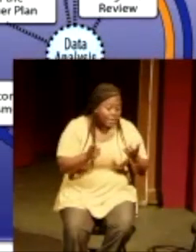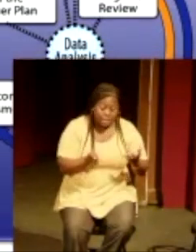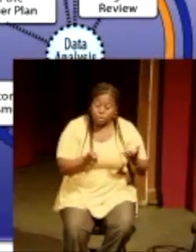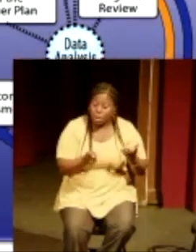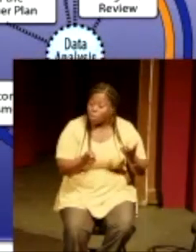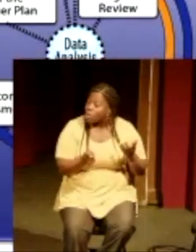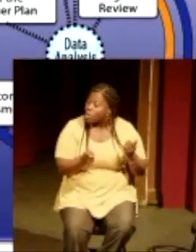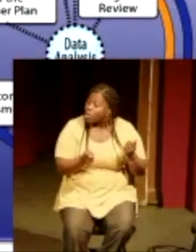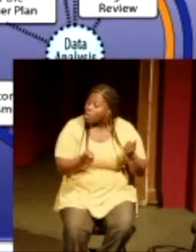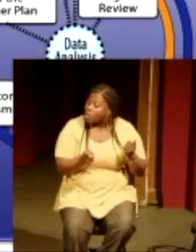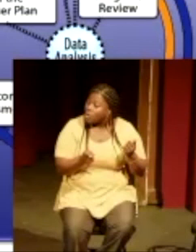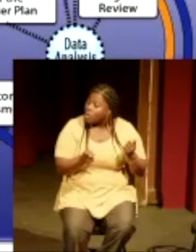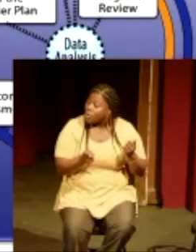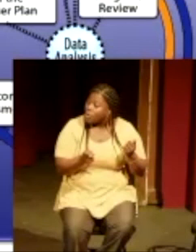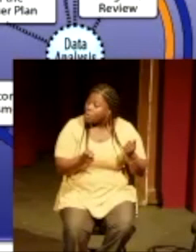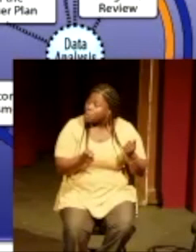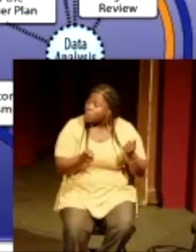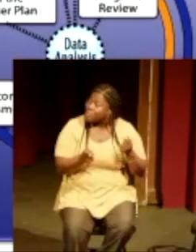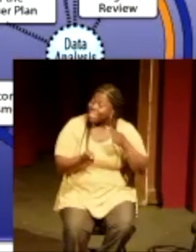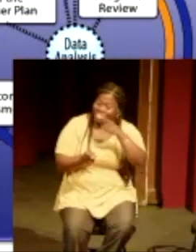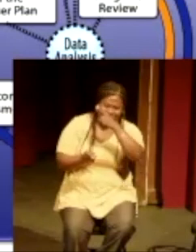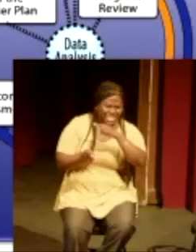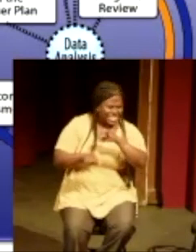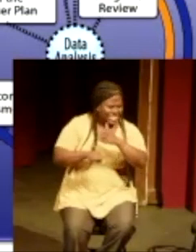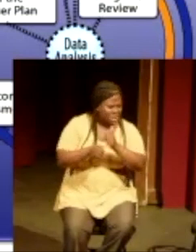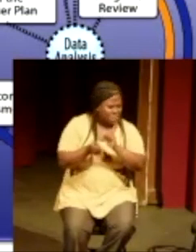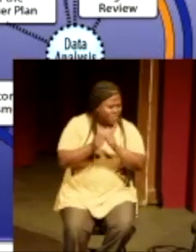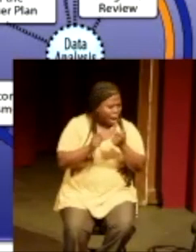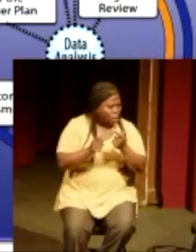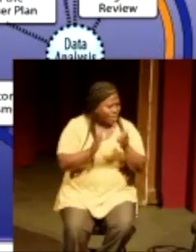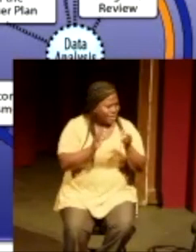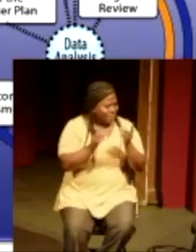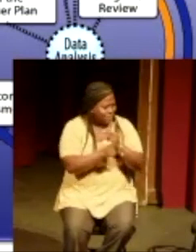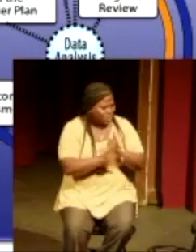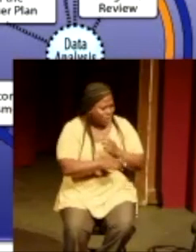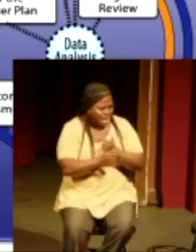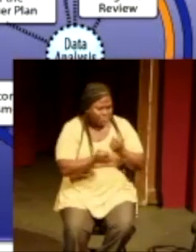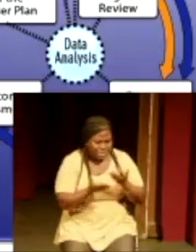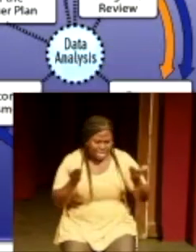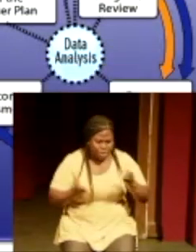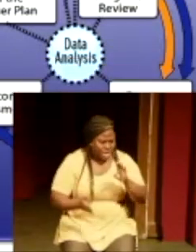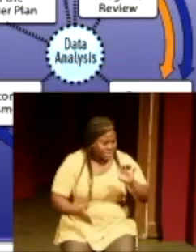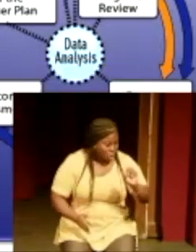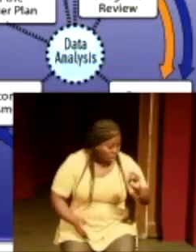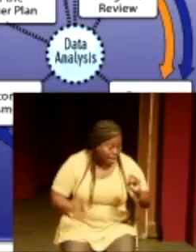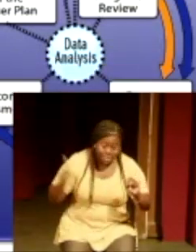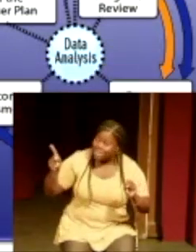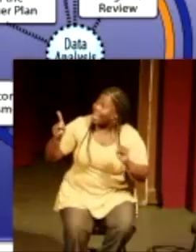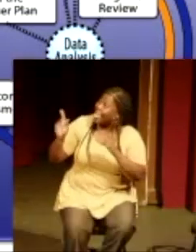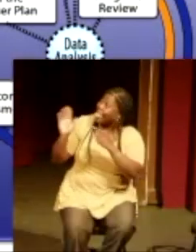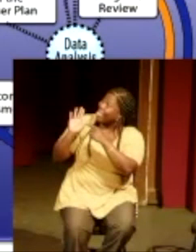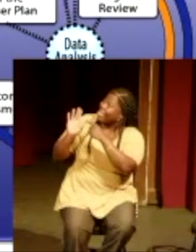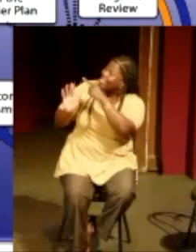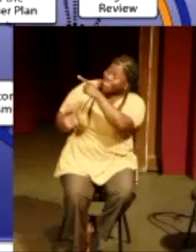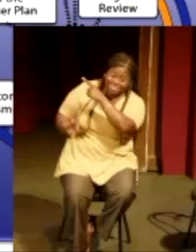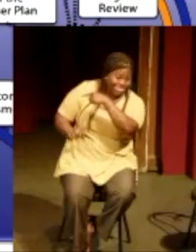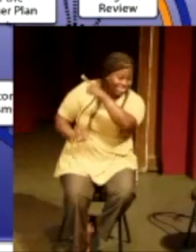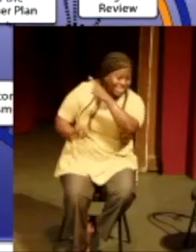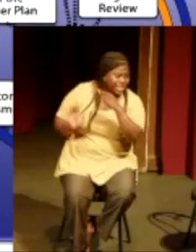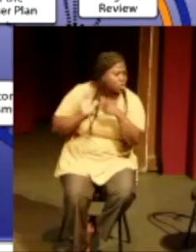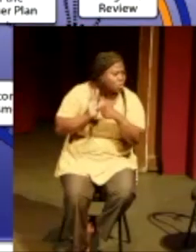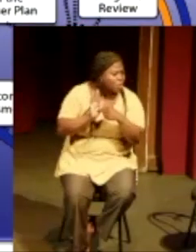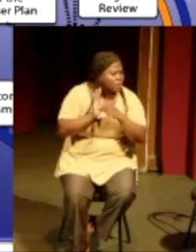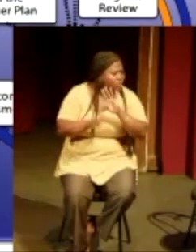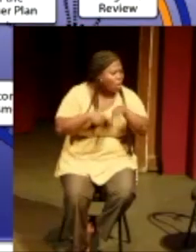done here at the College of the Sequoias. The District Governance Senate is made up of representatives from across all three sites,